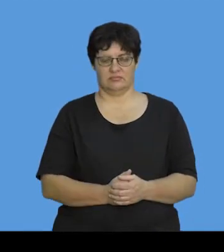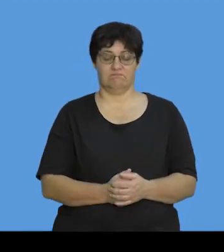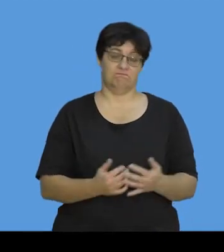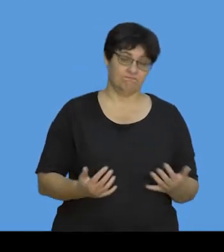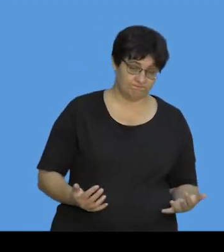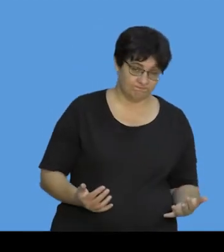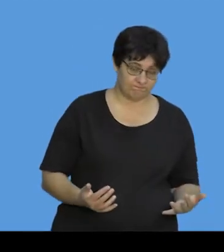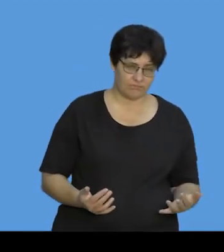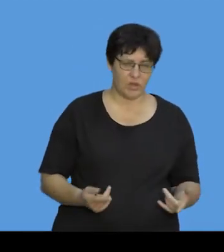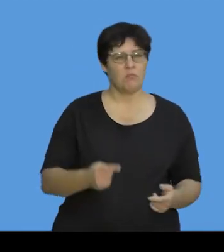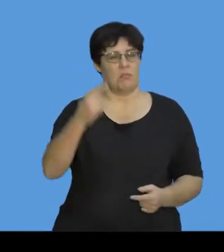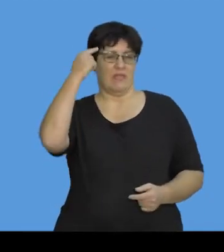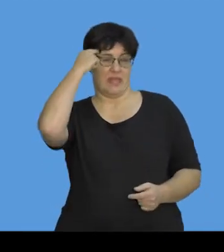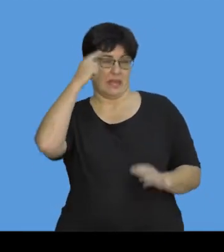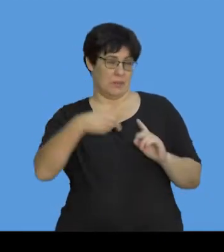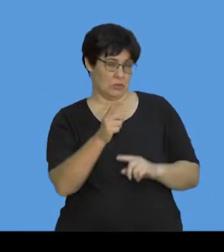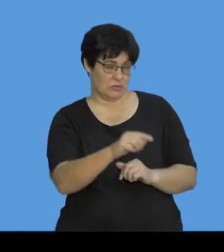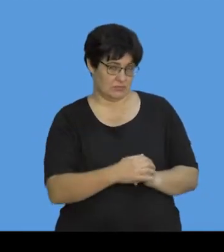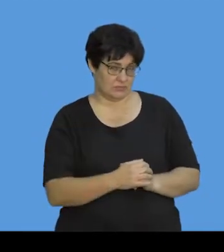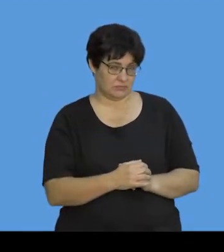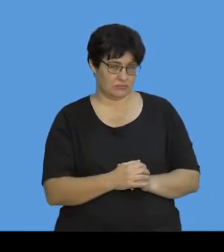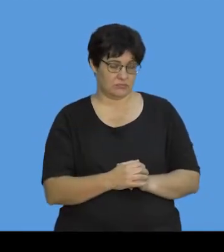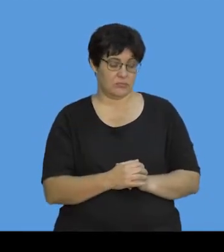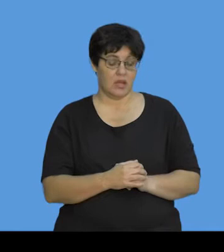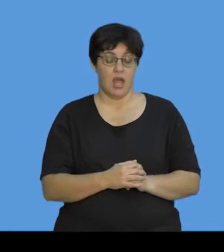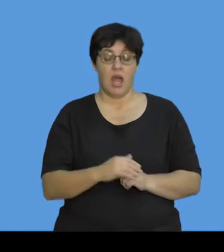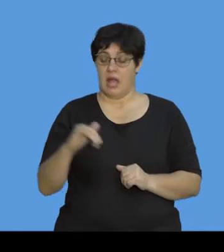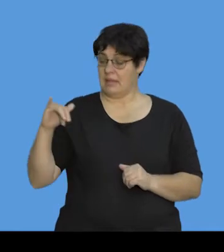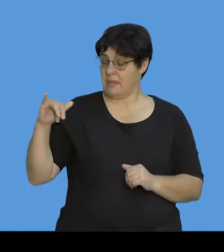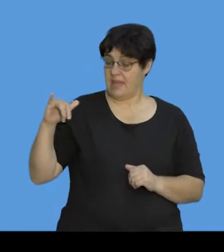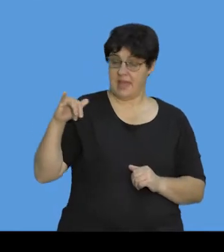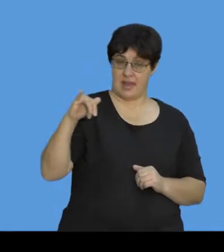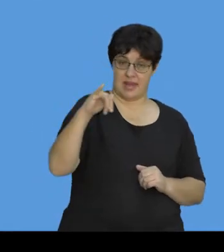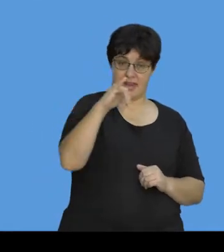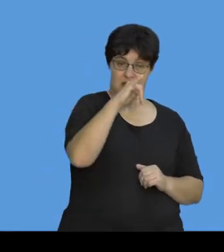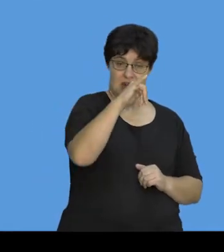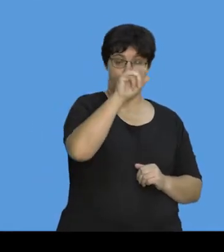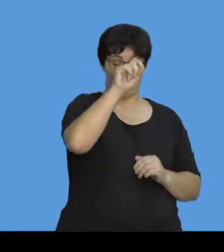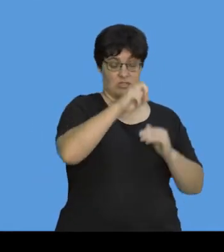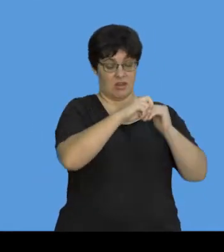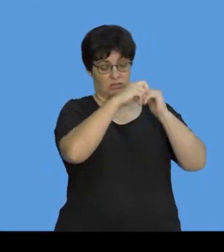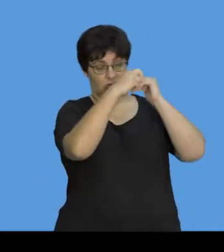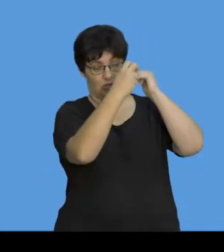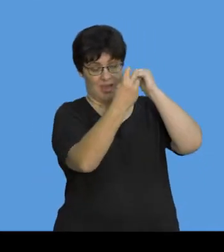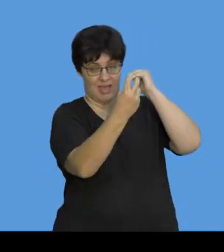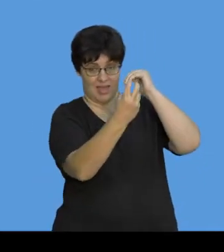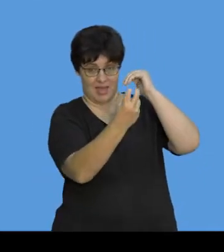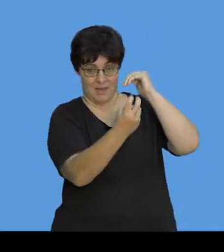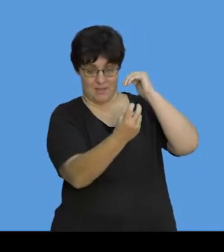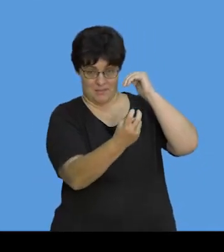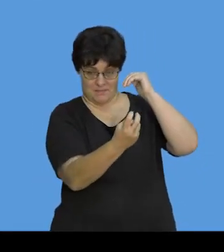Now, let's consider something. Have you ever thought about how is a